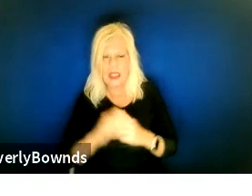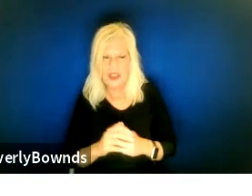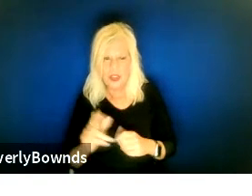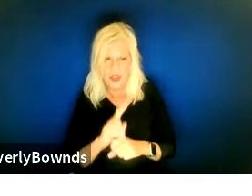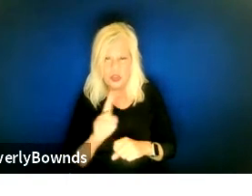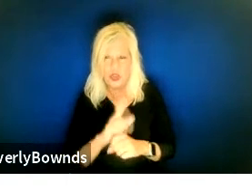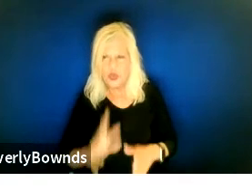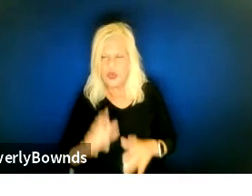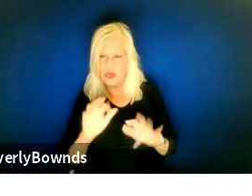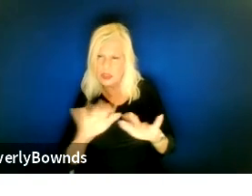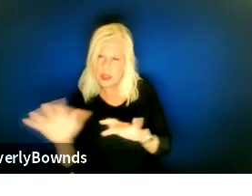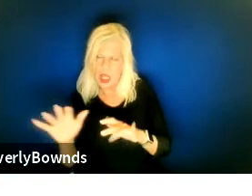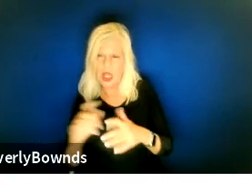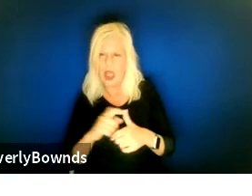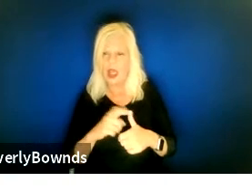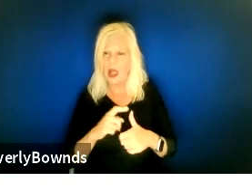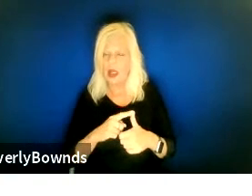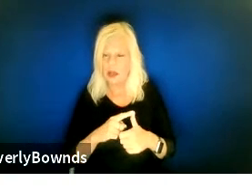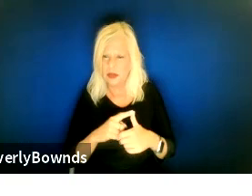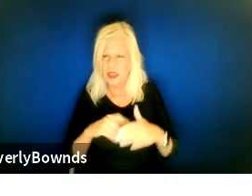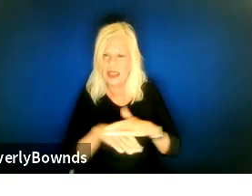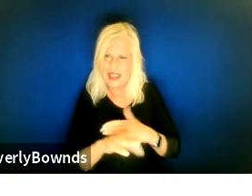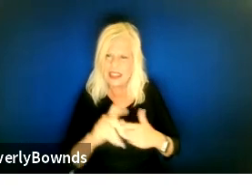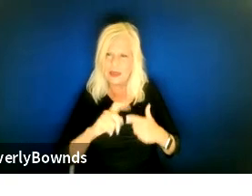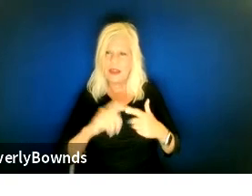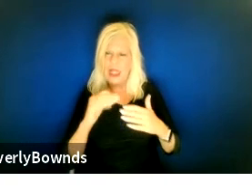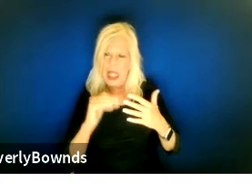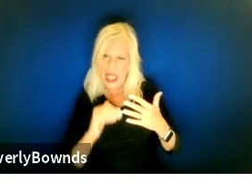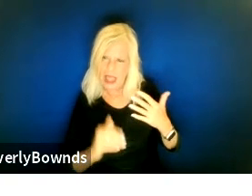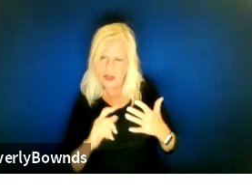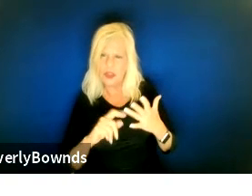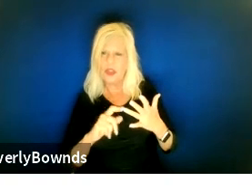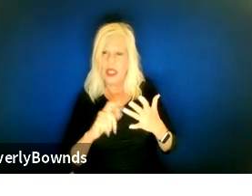to filter by activity type, accessibility level, and distance.